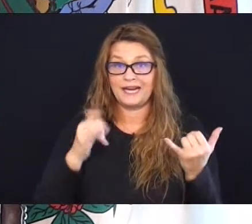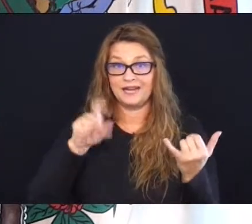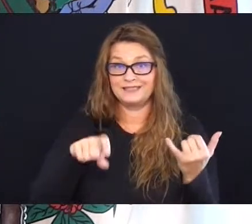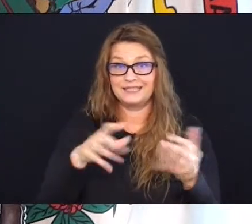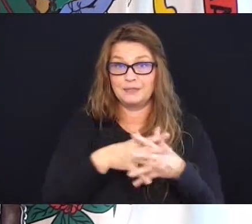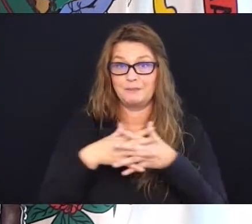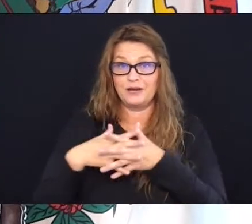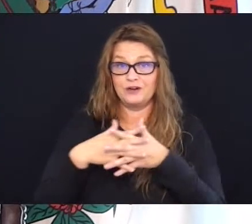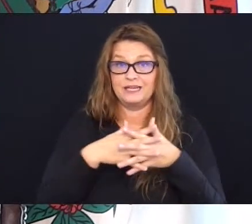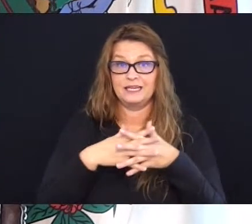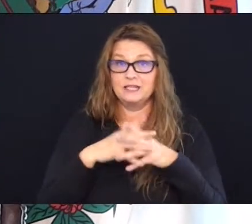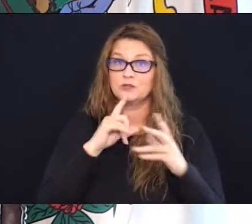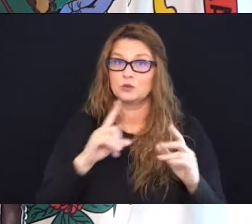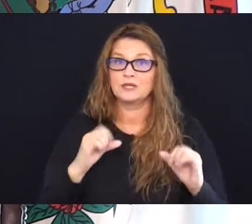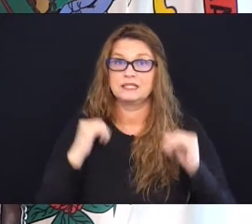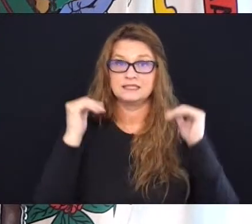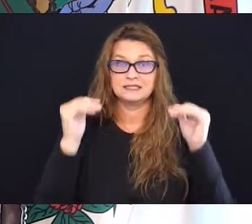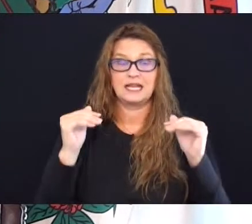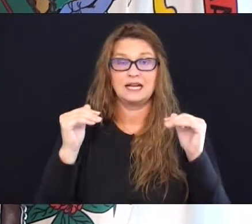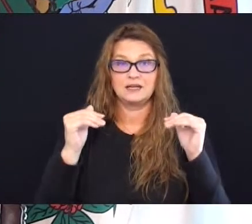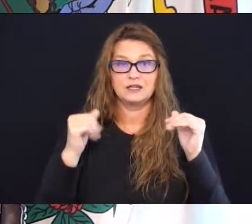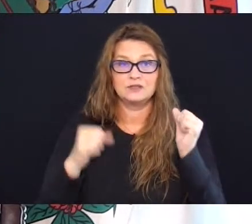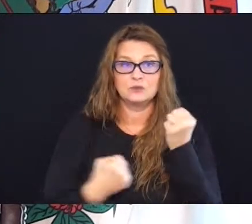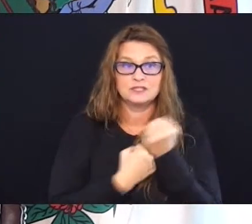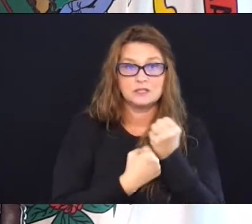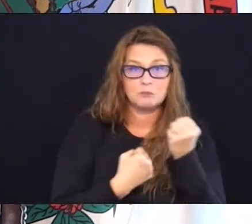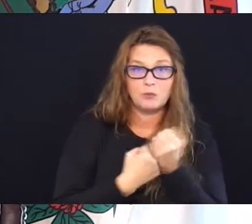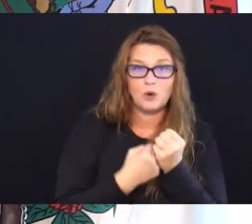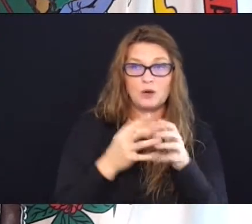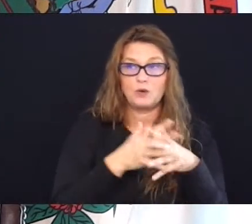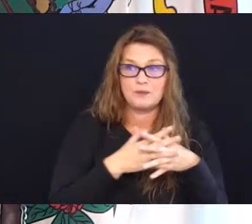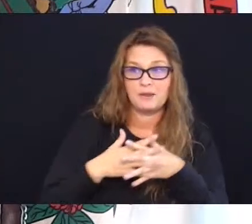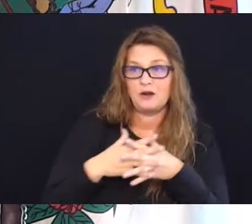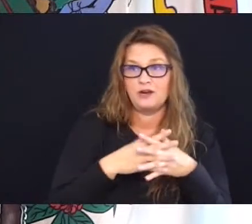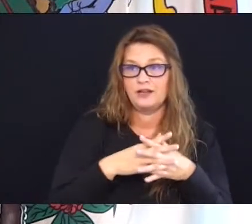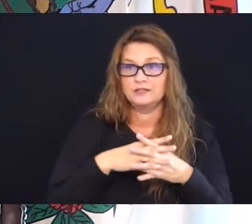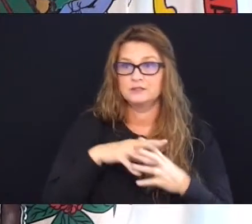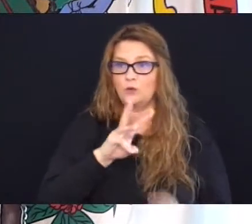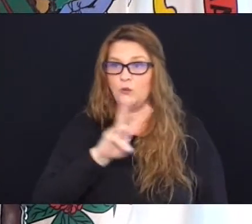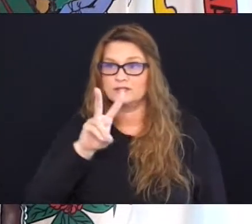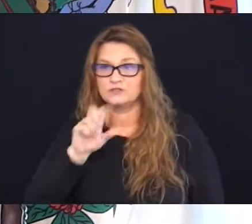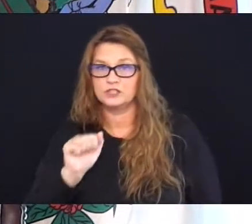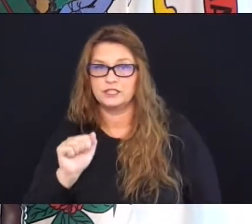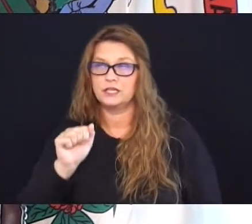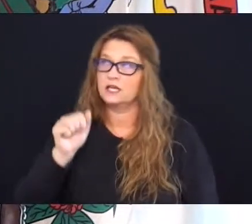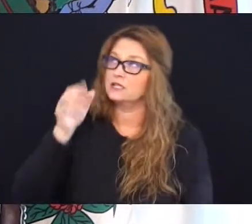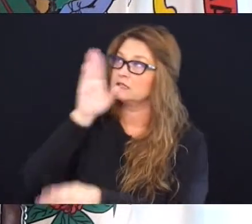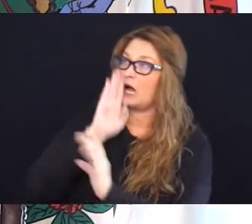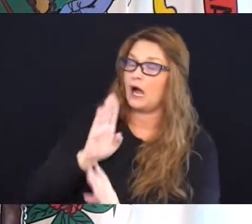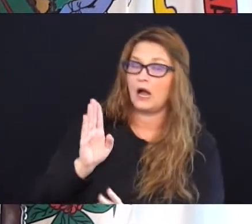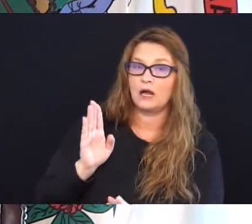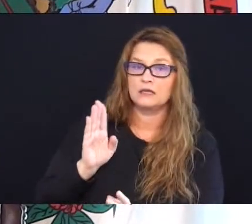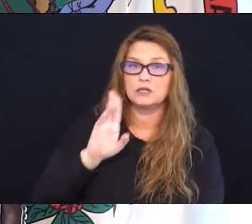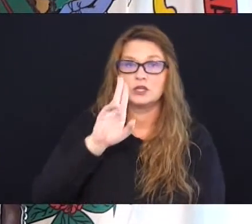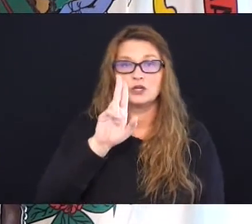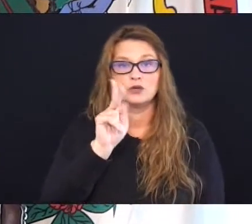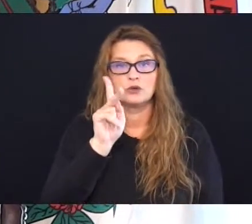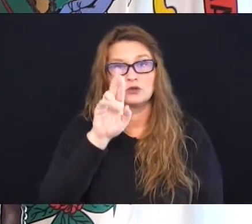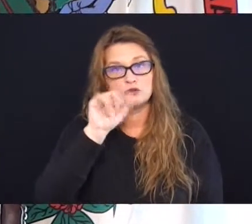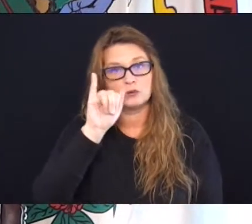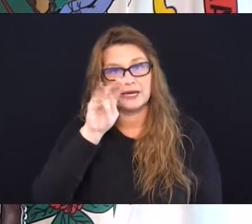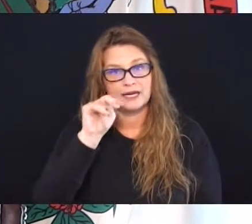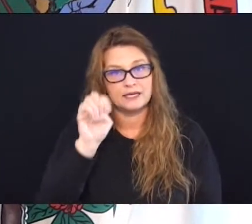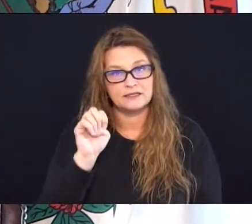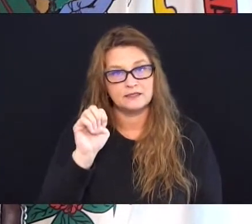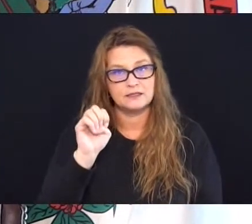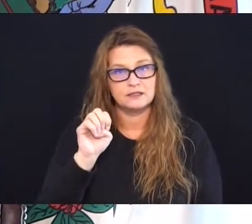should stand up, and we should stand with America. We should stand with West Virginia. We should stand with God. We should stand with Ukraine.